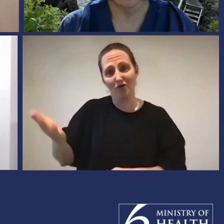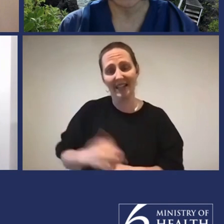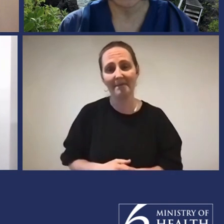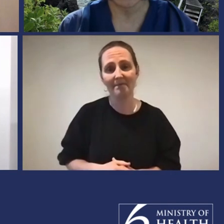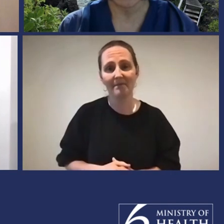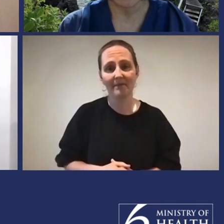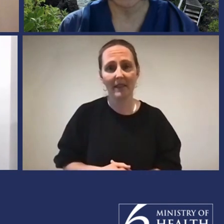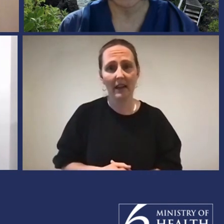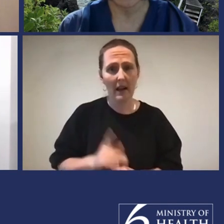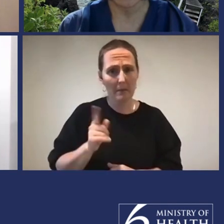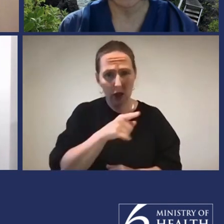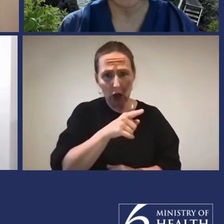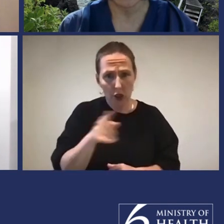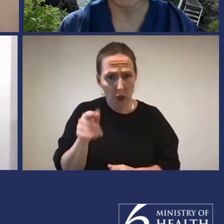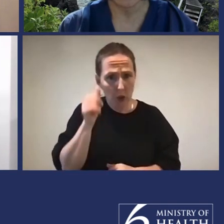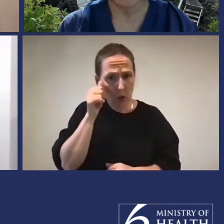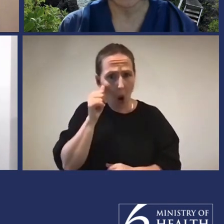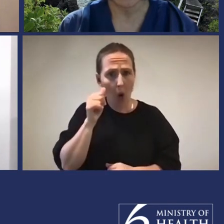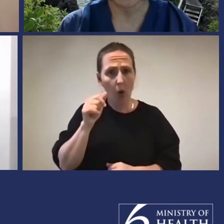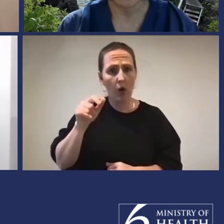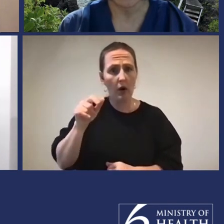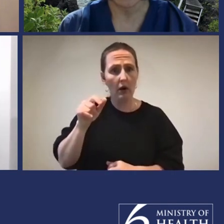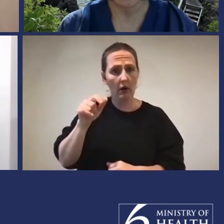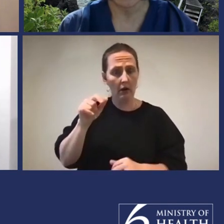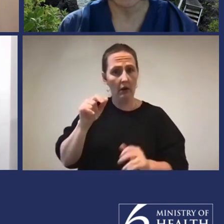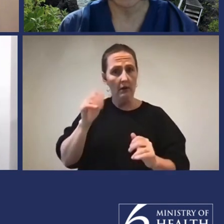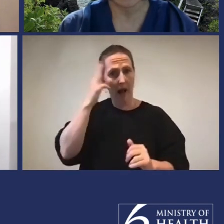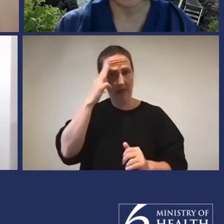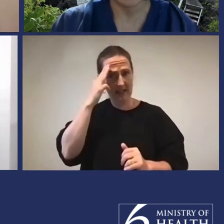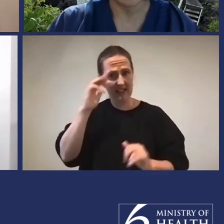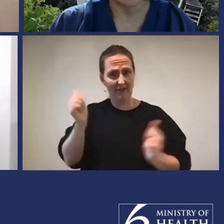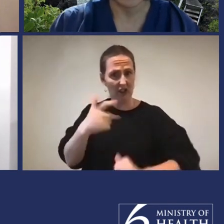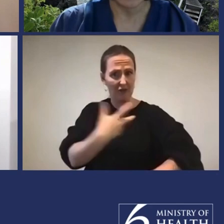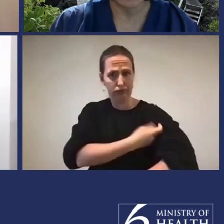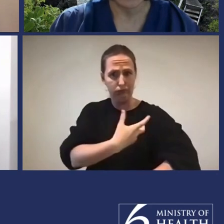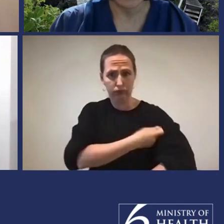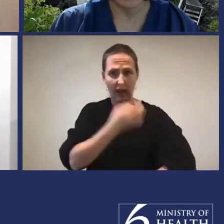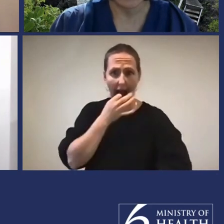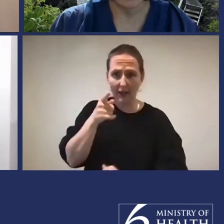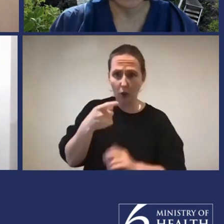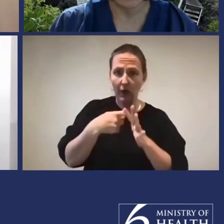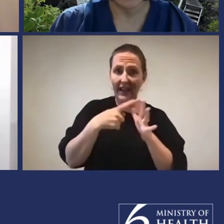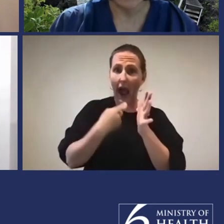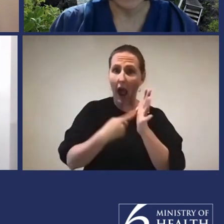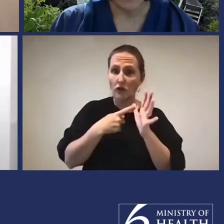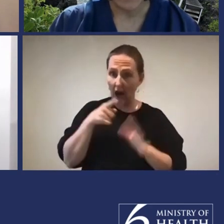know double vaxxed mums, do you, Kara? Have you met double vaxxed mums and happy, healthy babies?